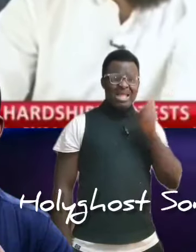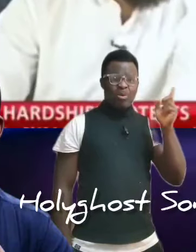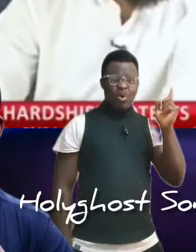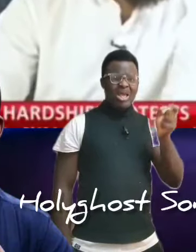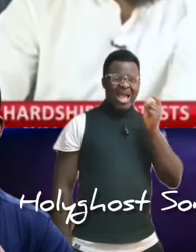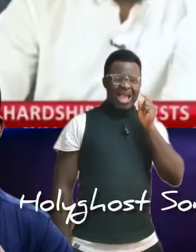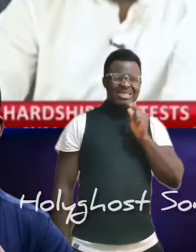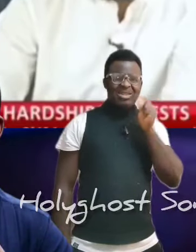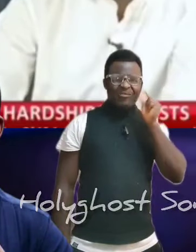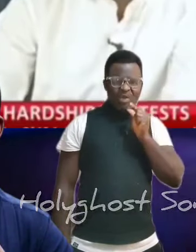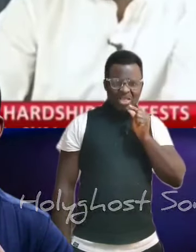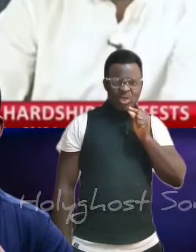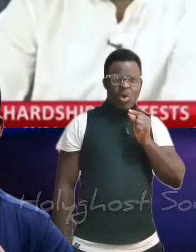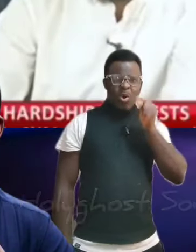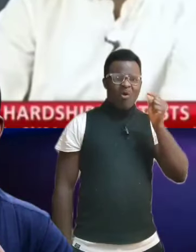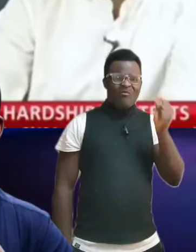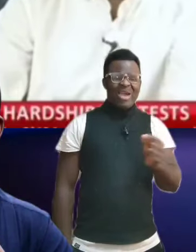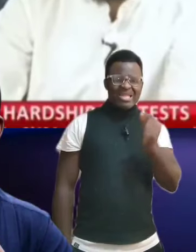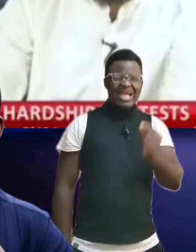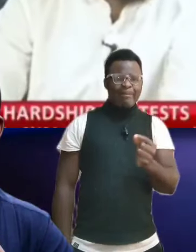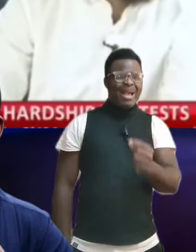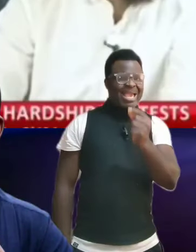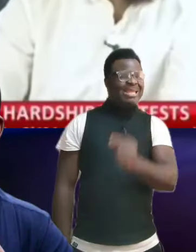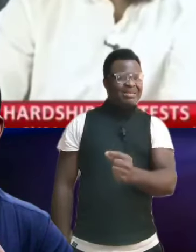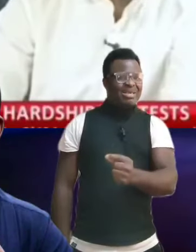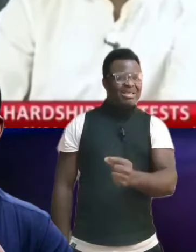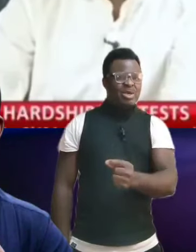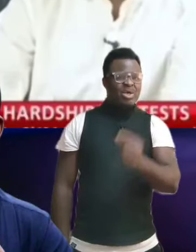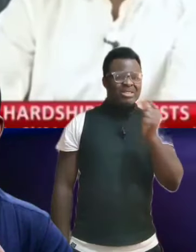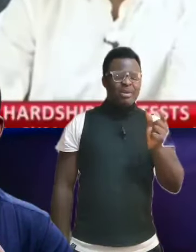treasonable felony. People were arrested.